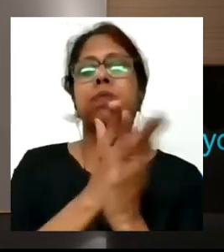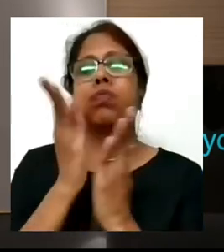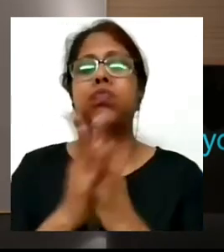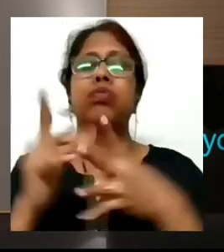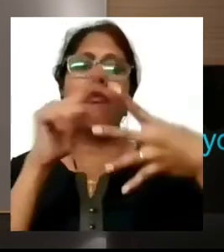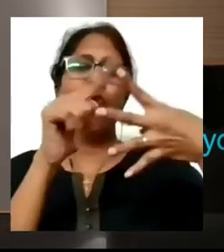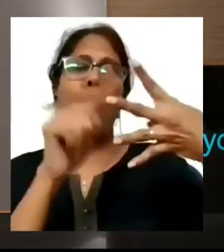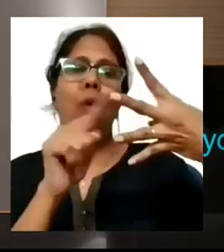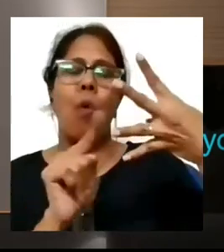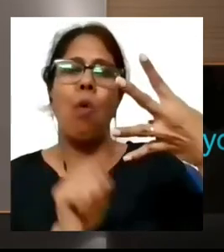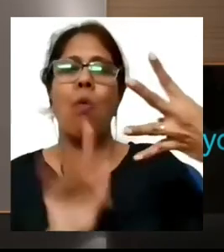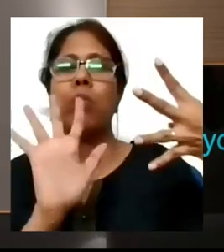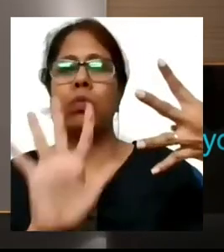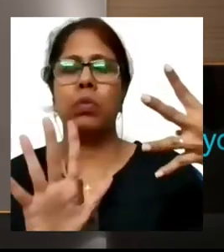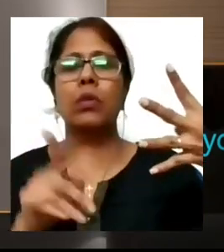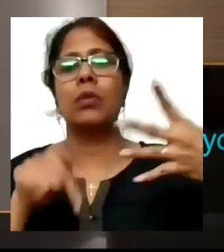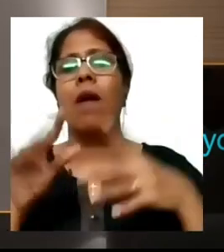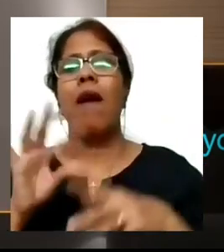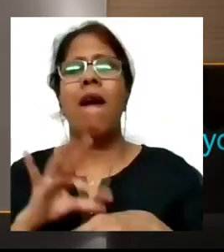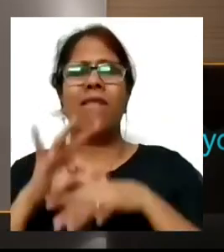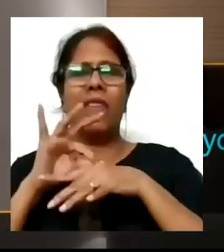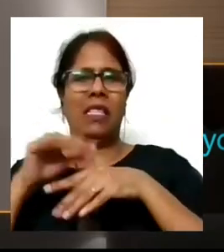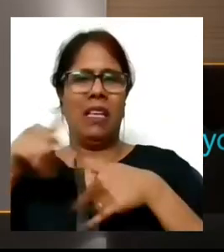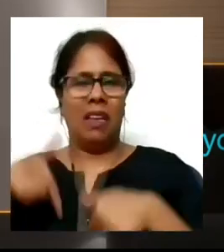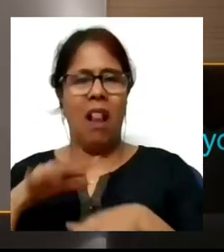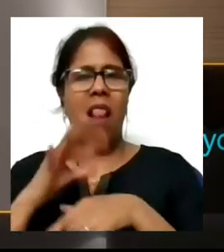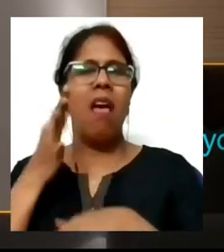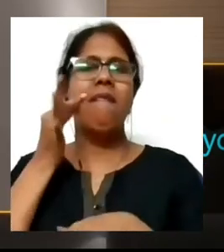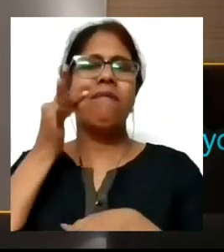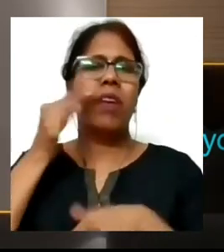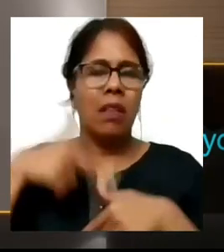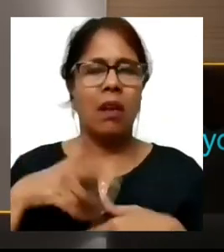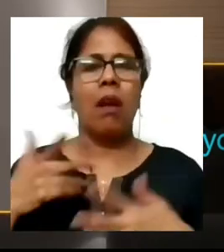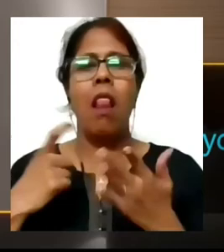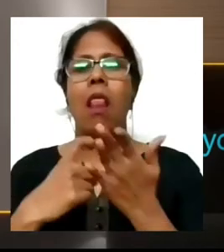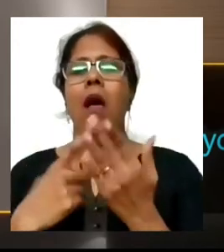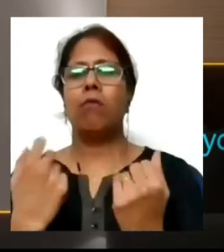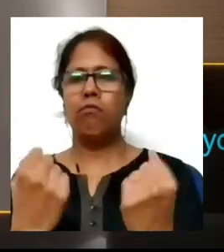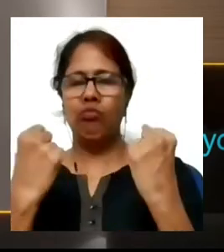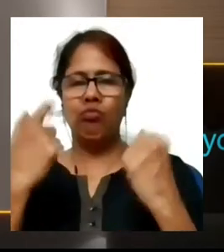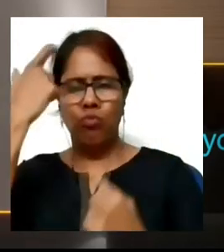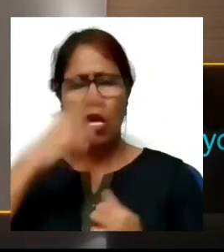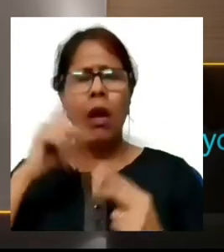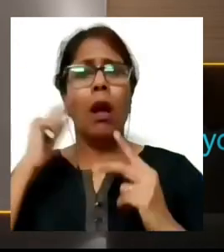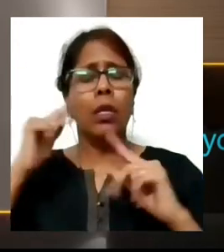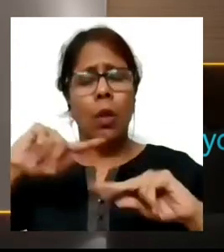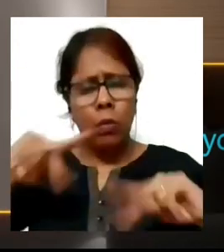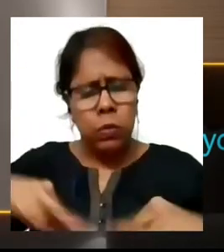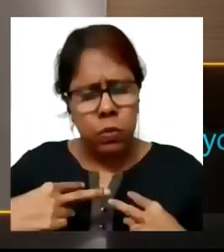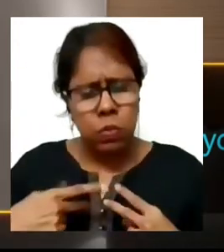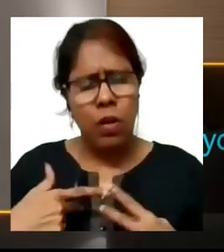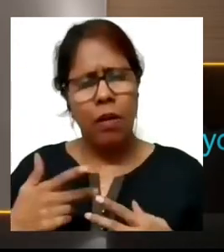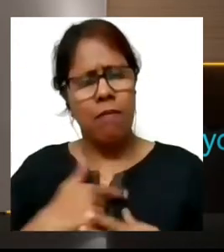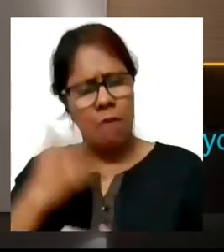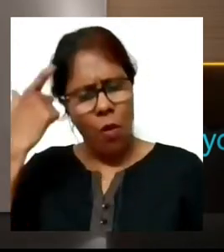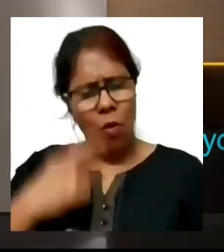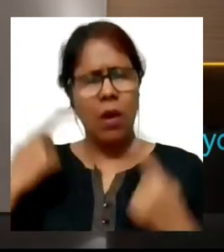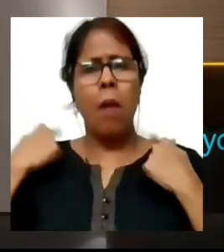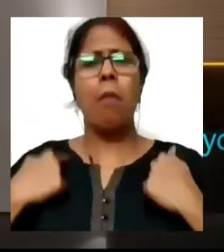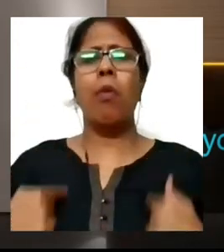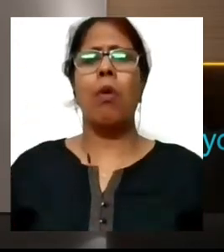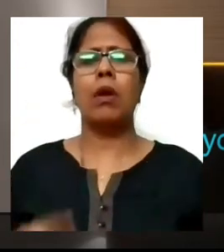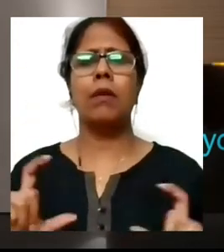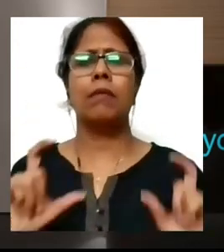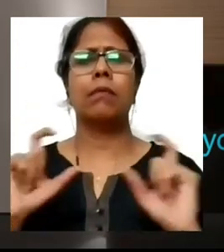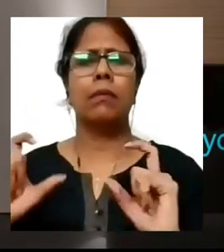common, the physical resilience. My body, paying attention to my body, befriending my body,